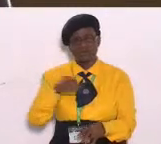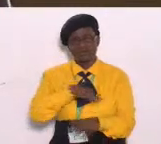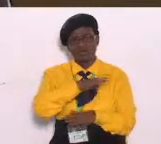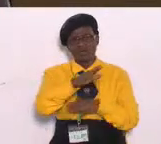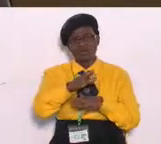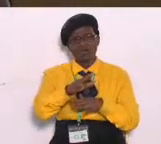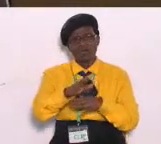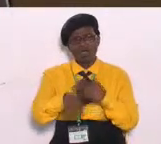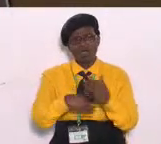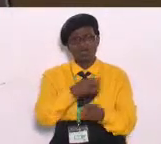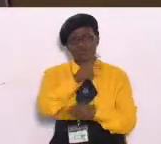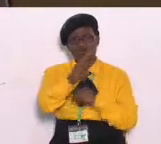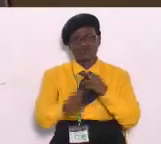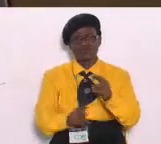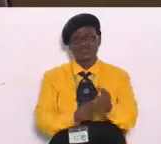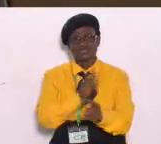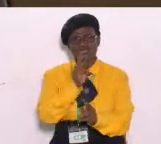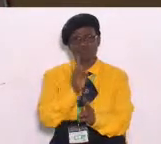all over the world,